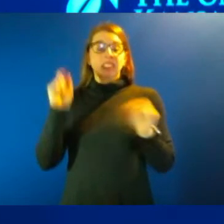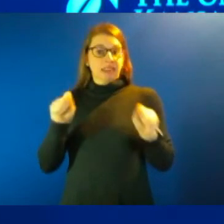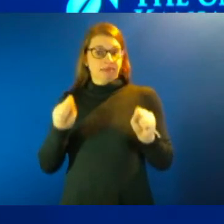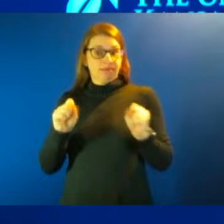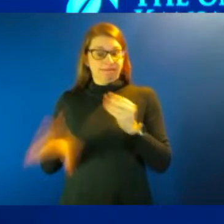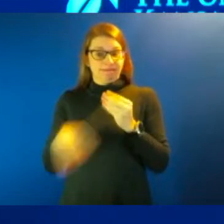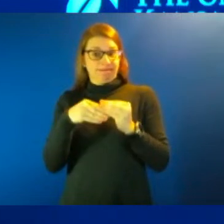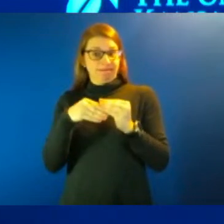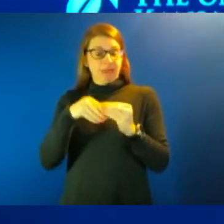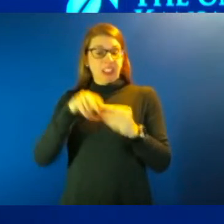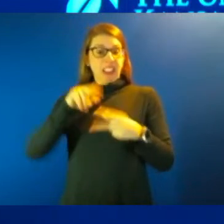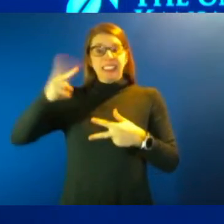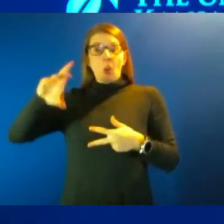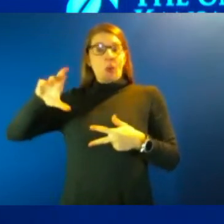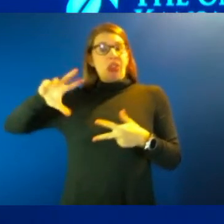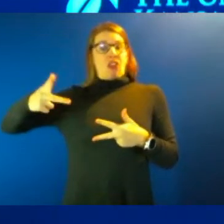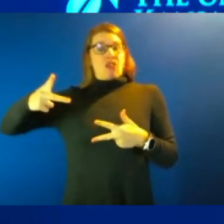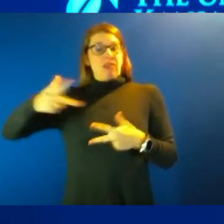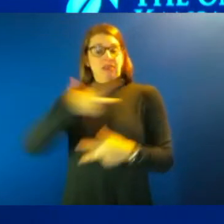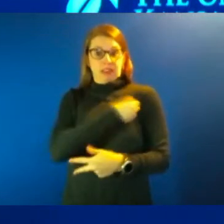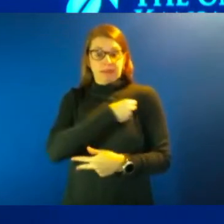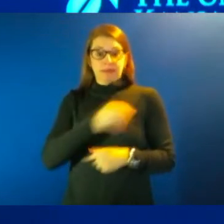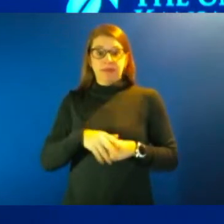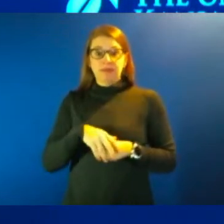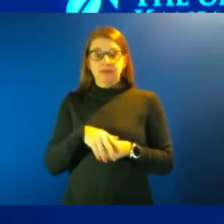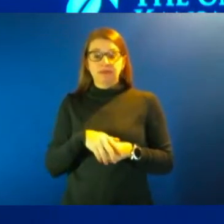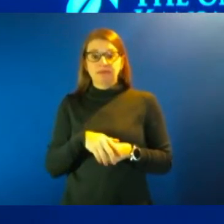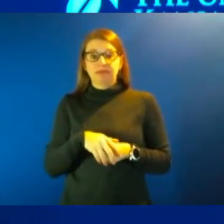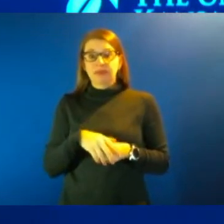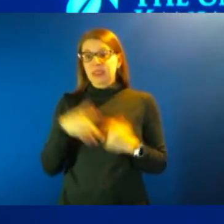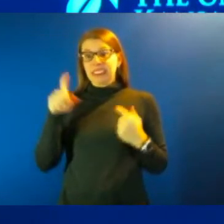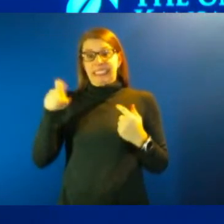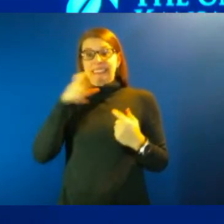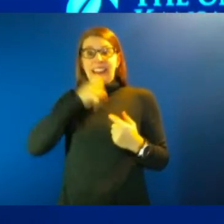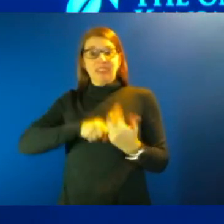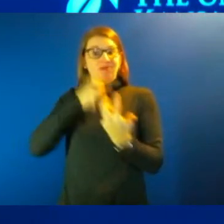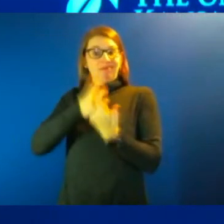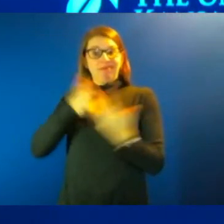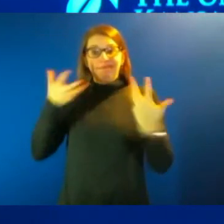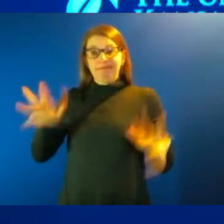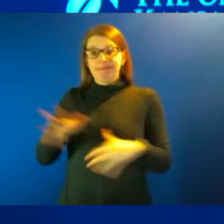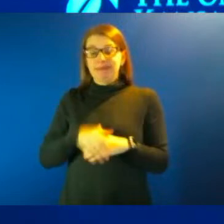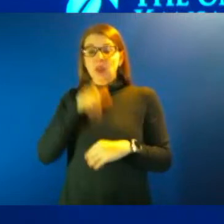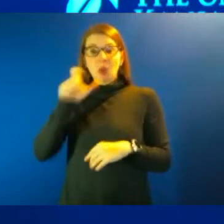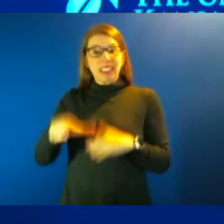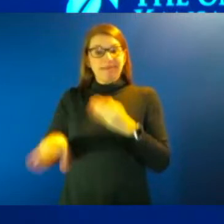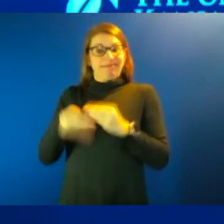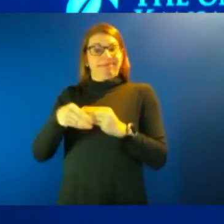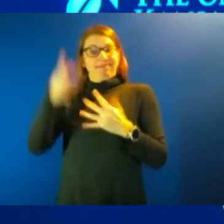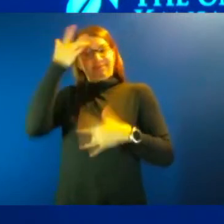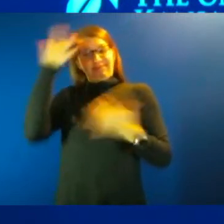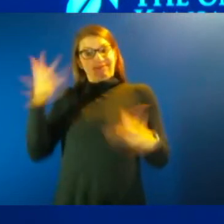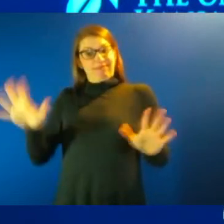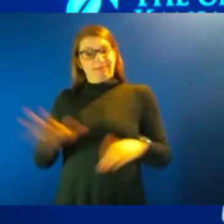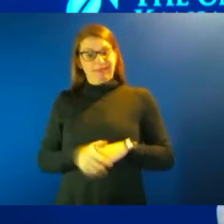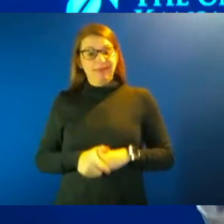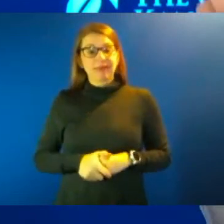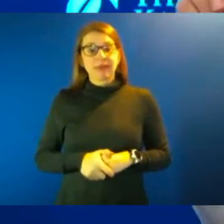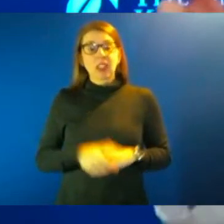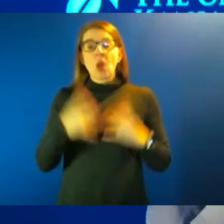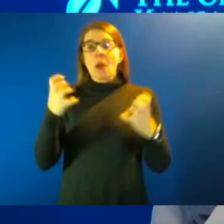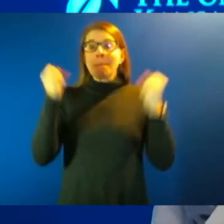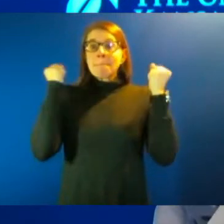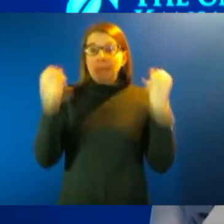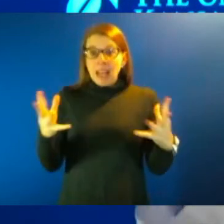to have any chronic disease, etc. You just have to have an age. And I think that's a really good thing because we want to get as many Americans to get the booster